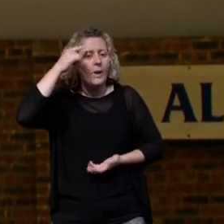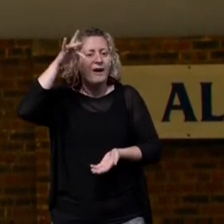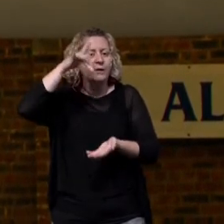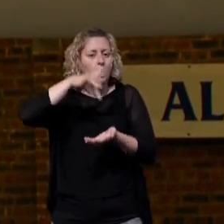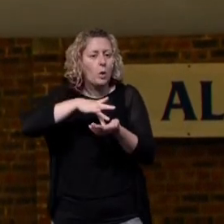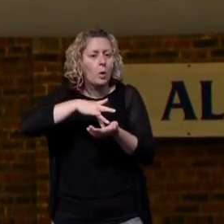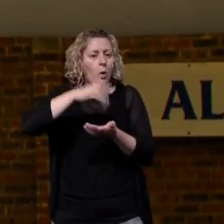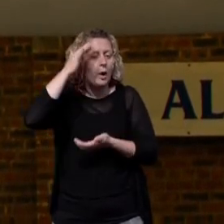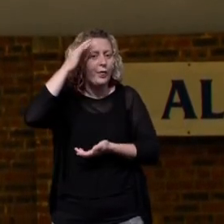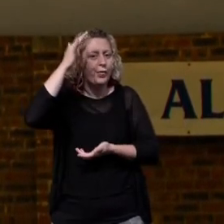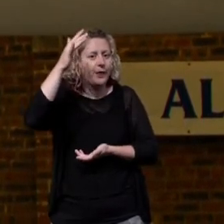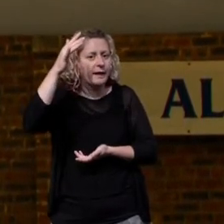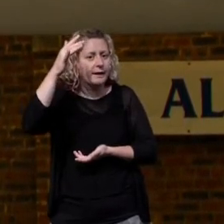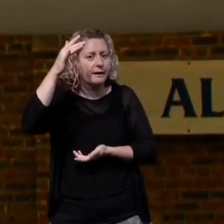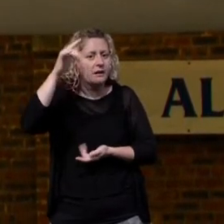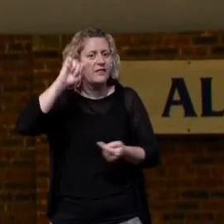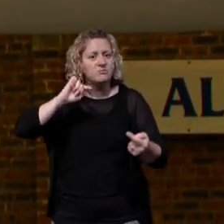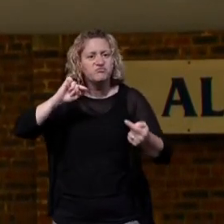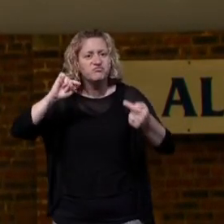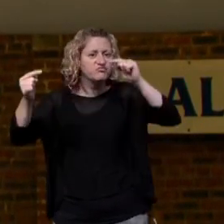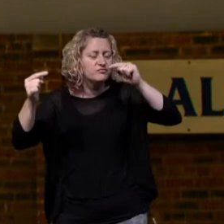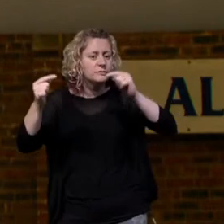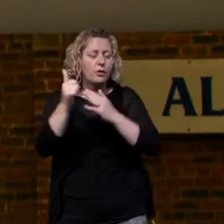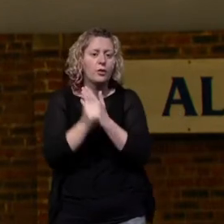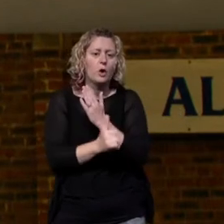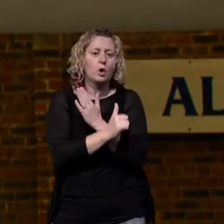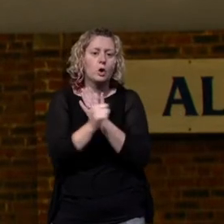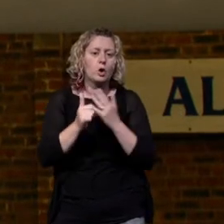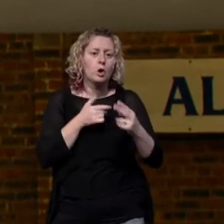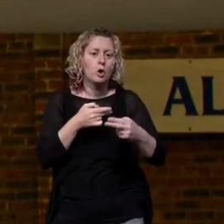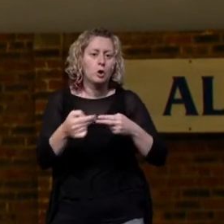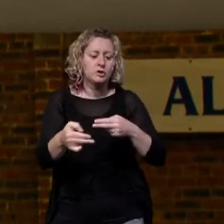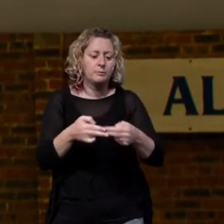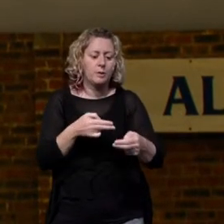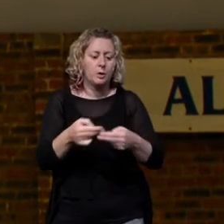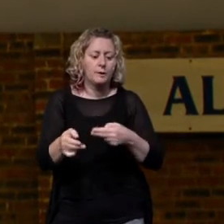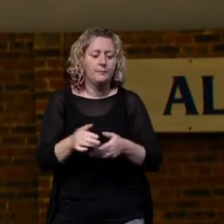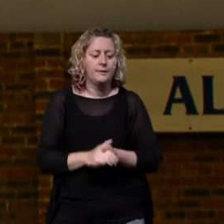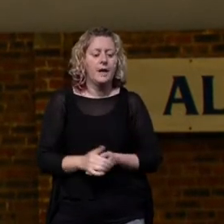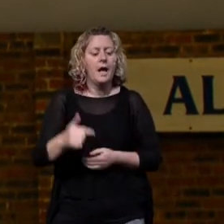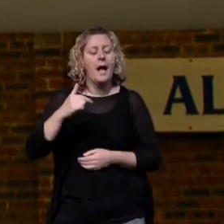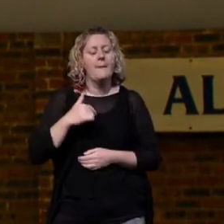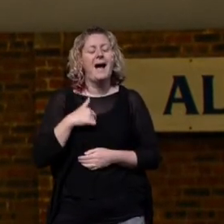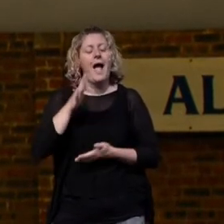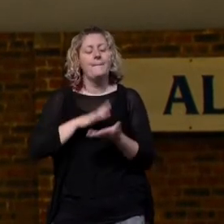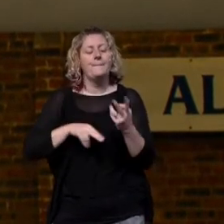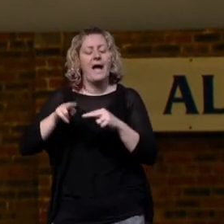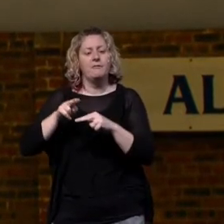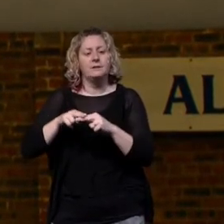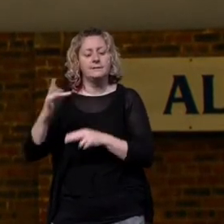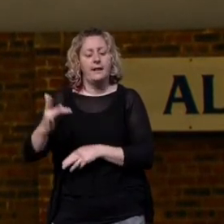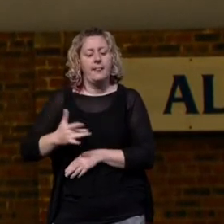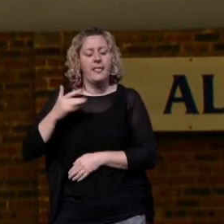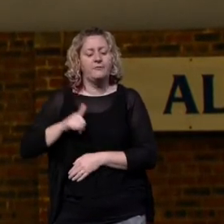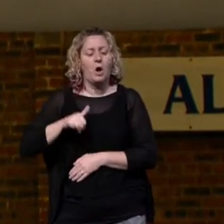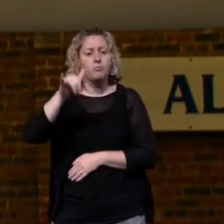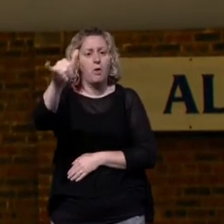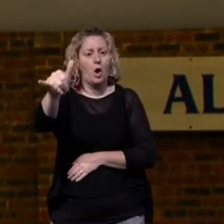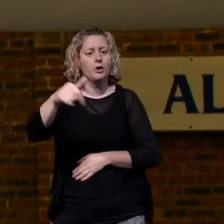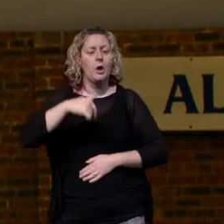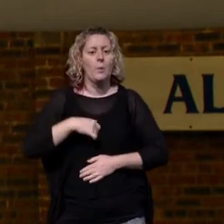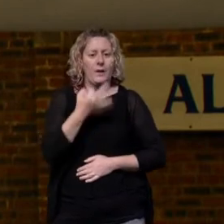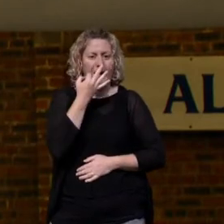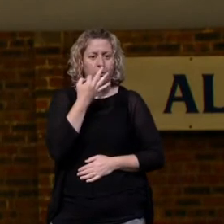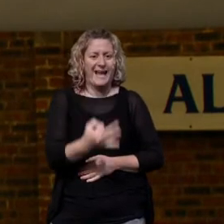that keeps coming against the gospel. So my parents lived abroad. I got sent to a boarding school when I was 8. I'm just about recovered now. I'm just about through